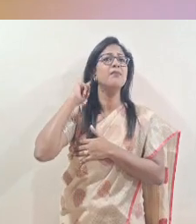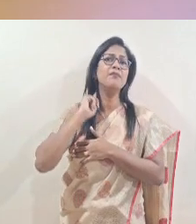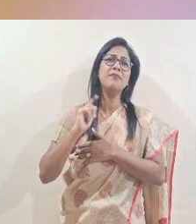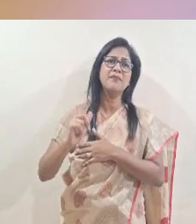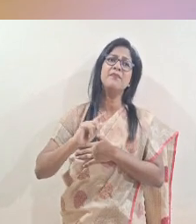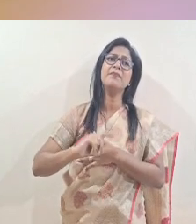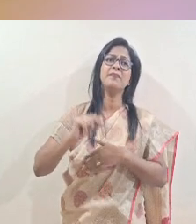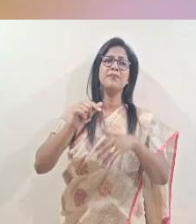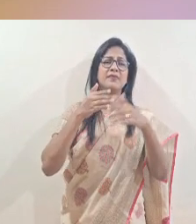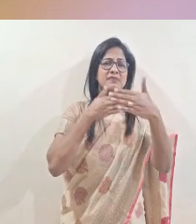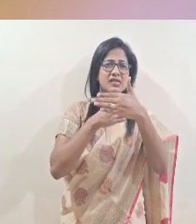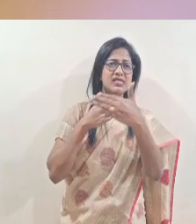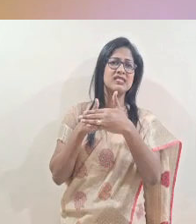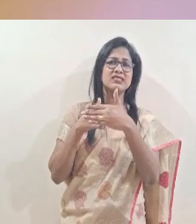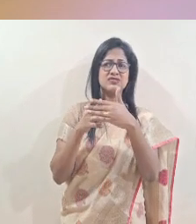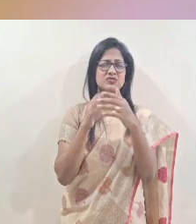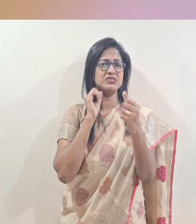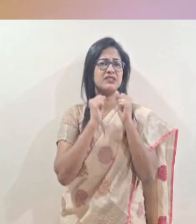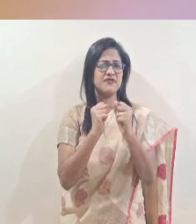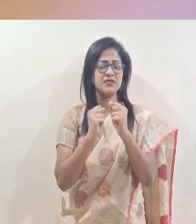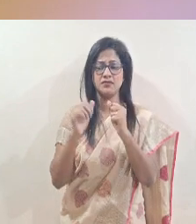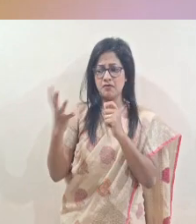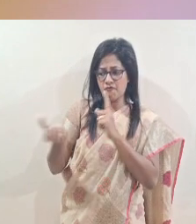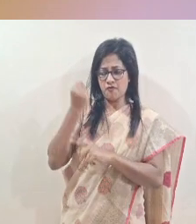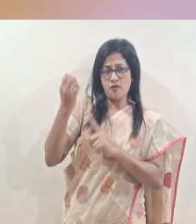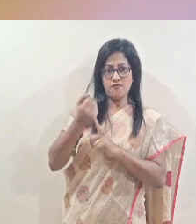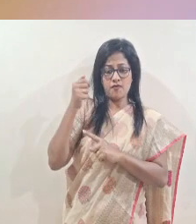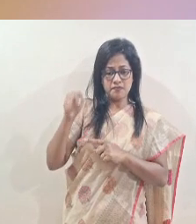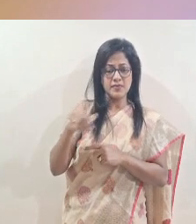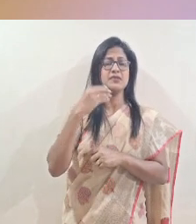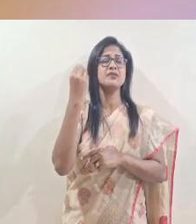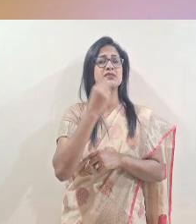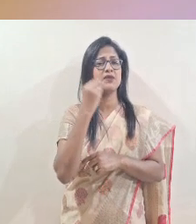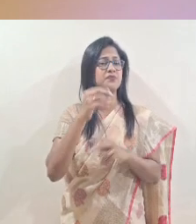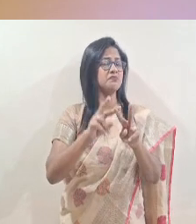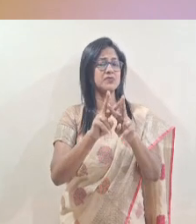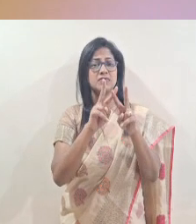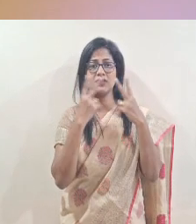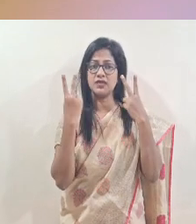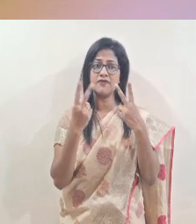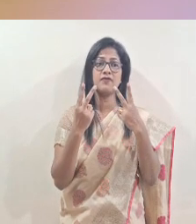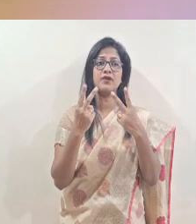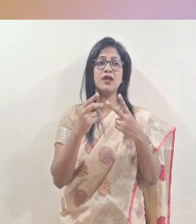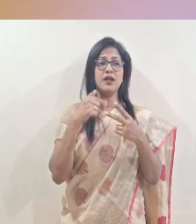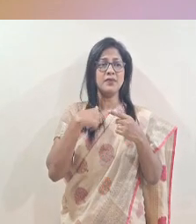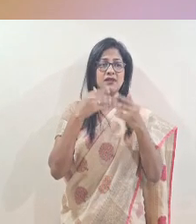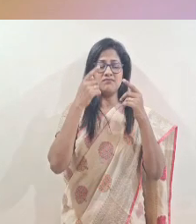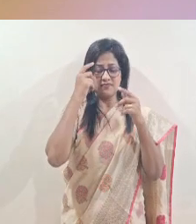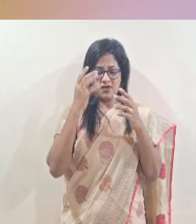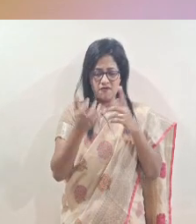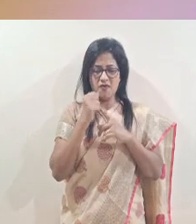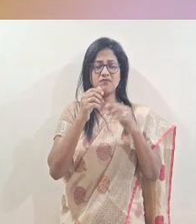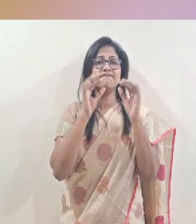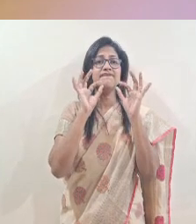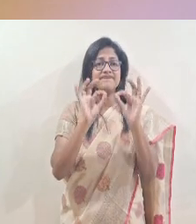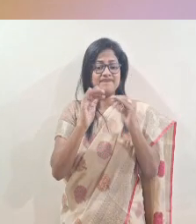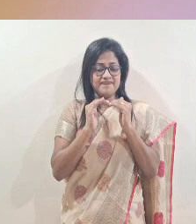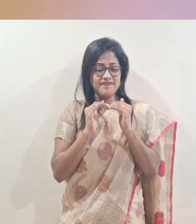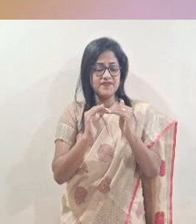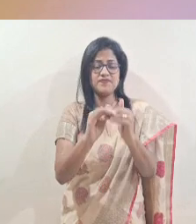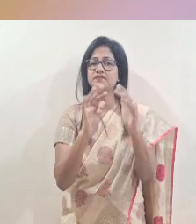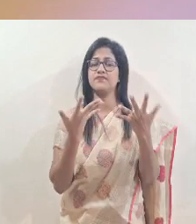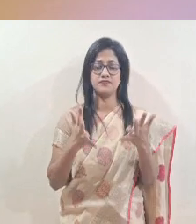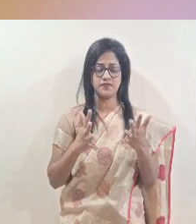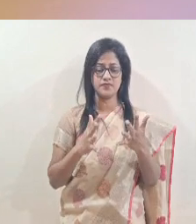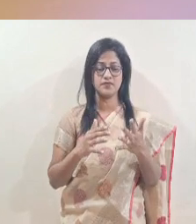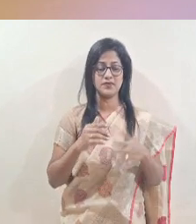barriers, and challenges, and some of them were actually very trivial, but we found were inconsistent around it. So